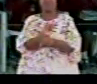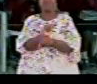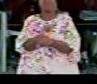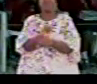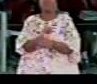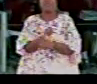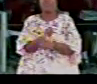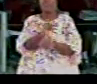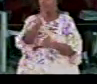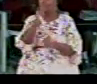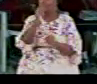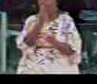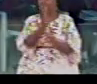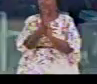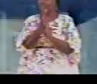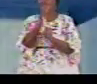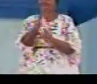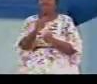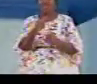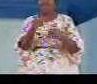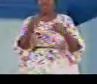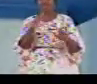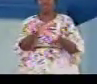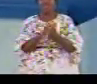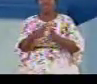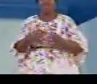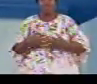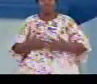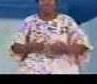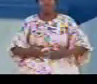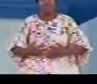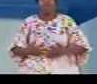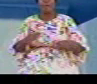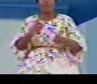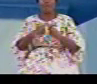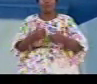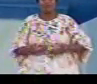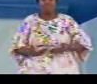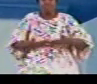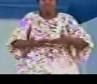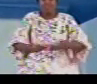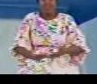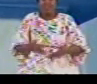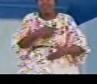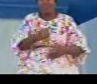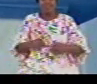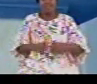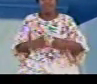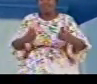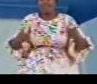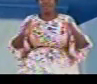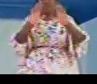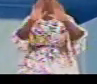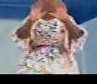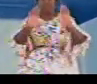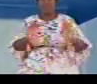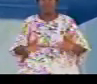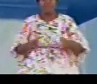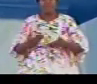Not just that she conceived, the woman put to bed a bouncy baby